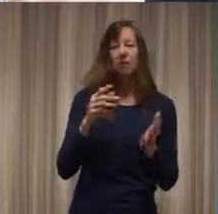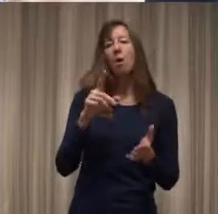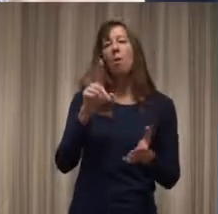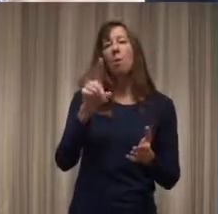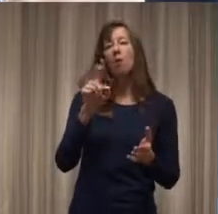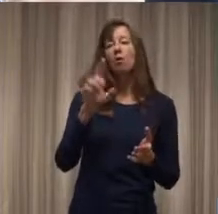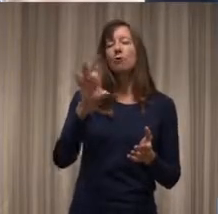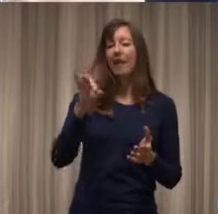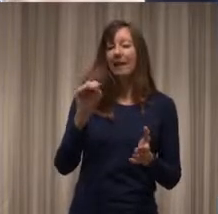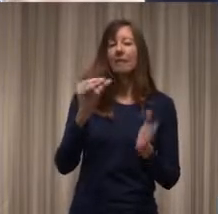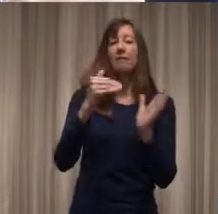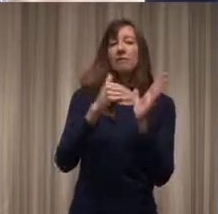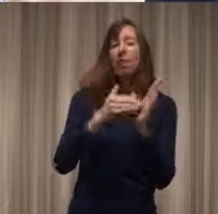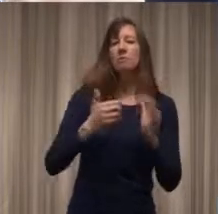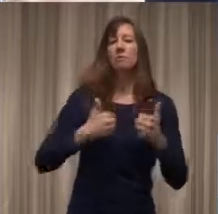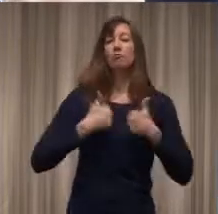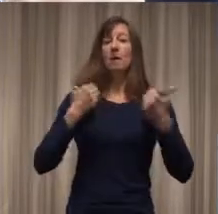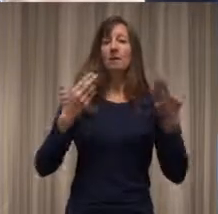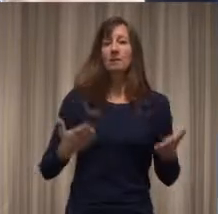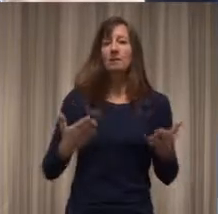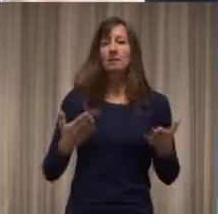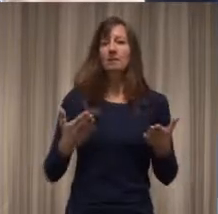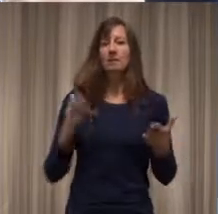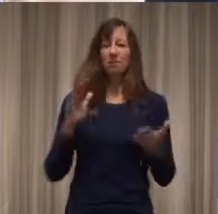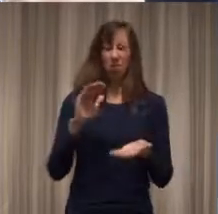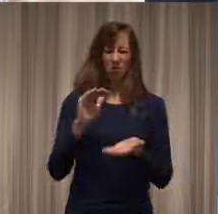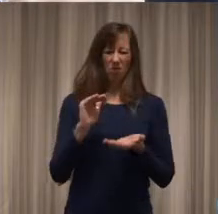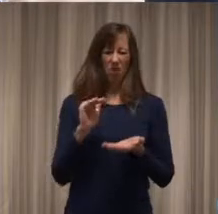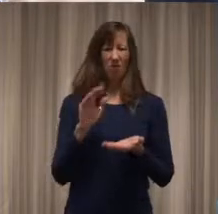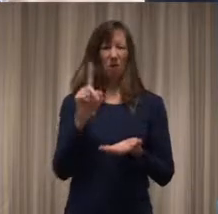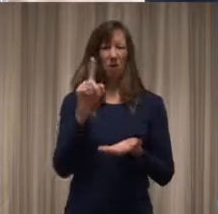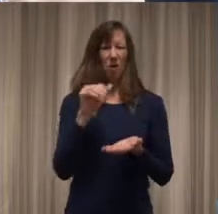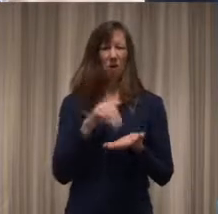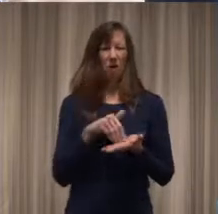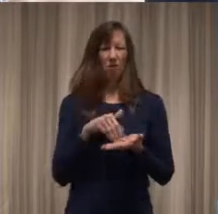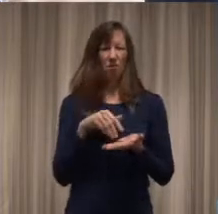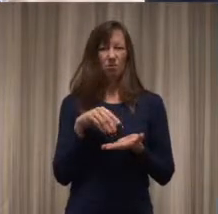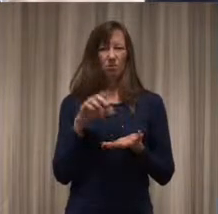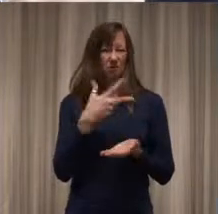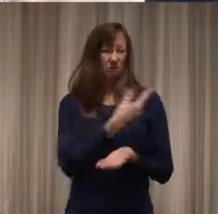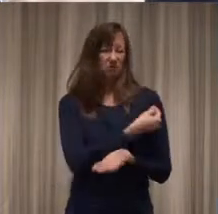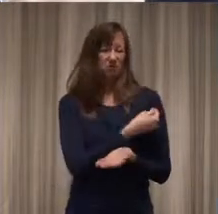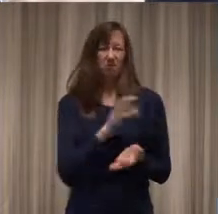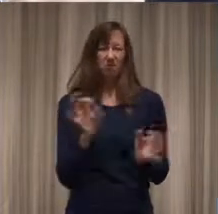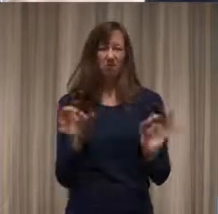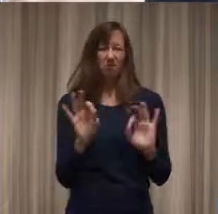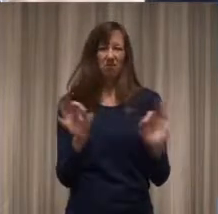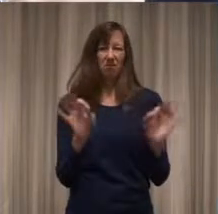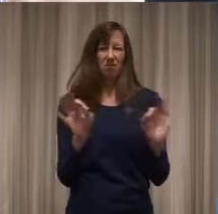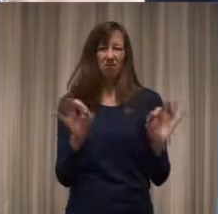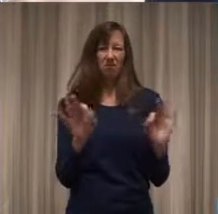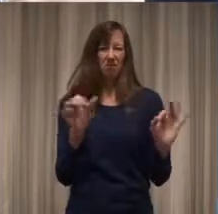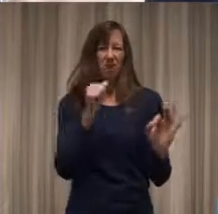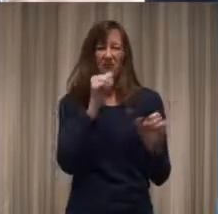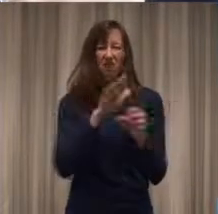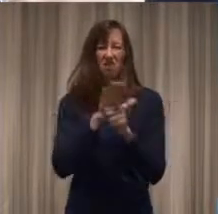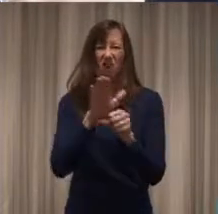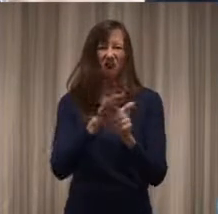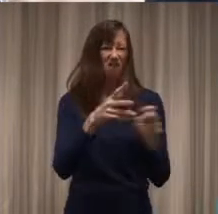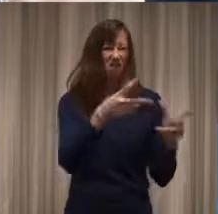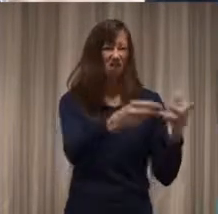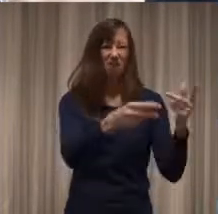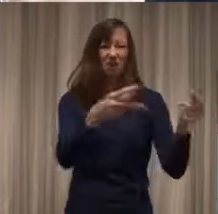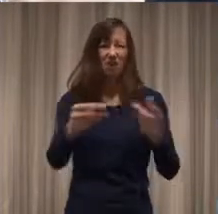be to rapidly get this out and to equitably get the vaccine out across the county. So I'll talk more about that in a